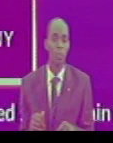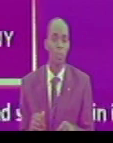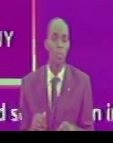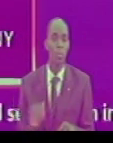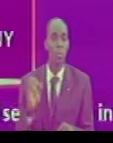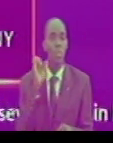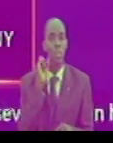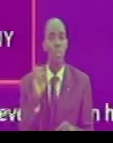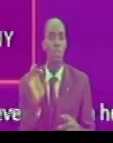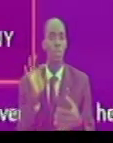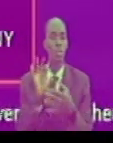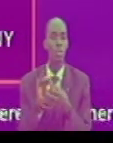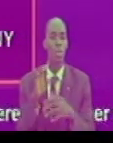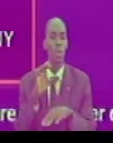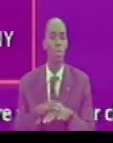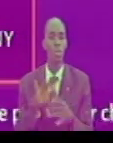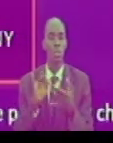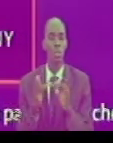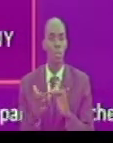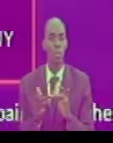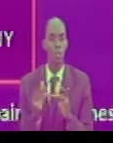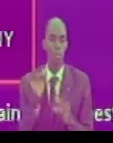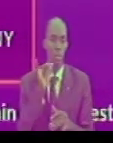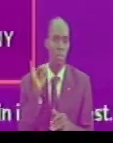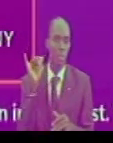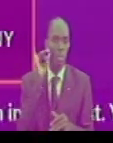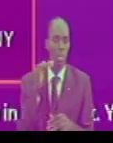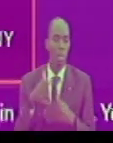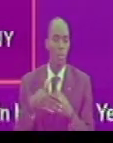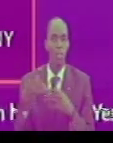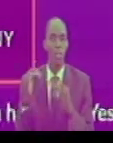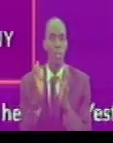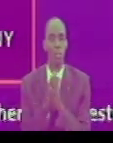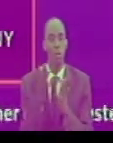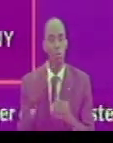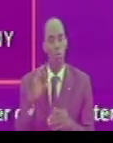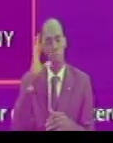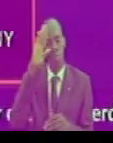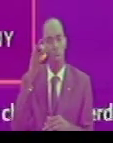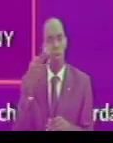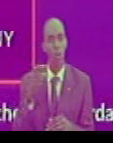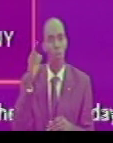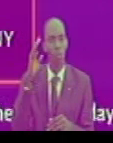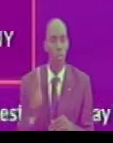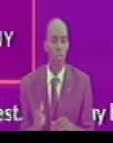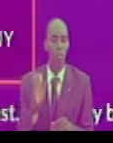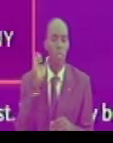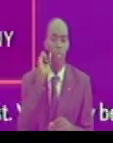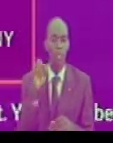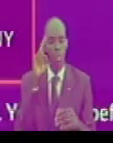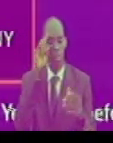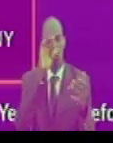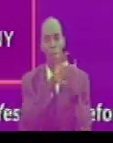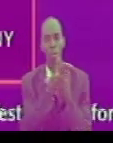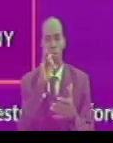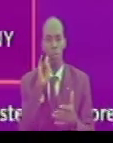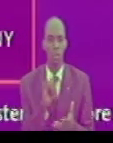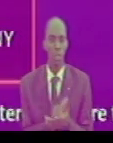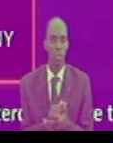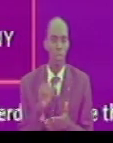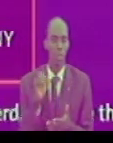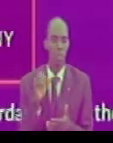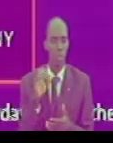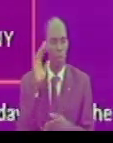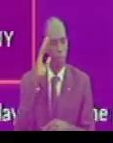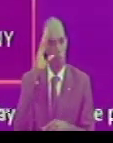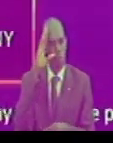God, she believed that the boy was well. And according to her faith, the boy woke up this morning, jumping about,